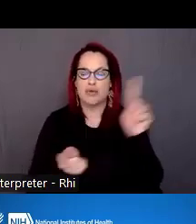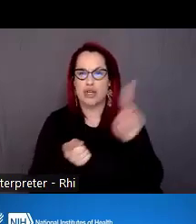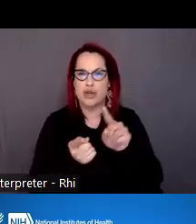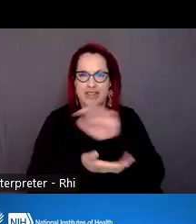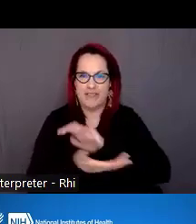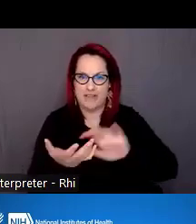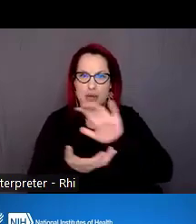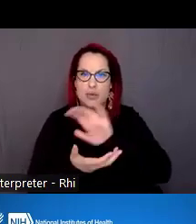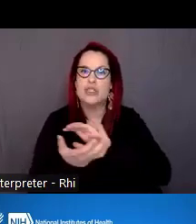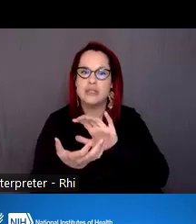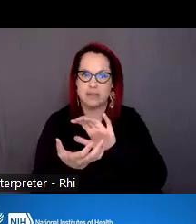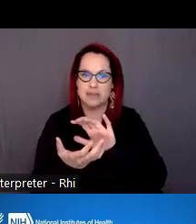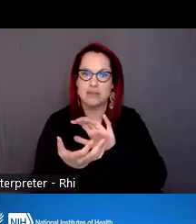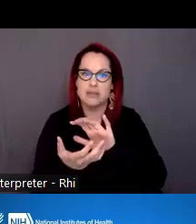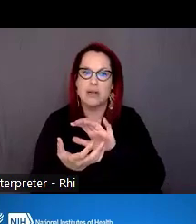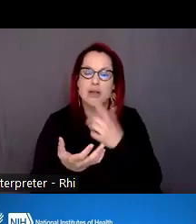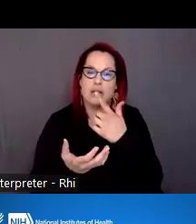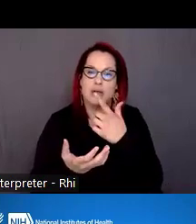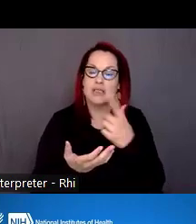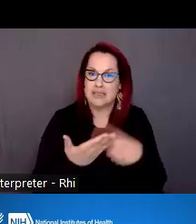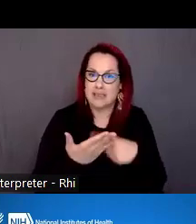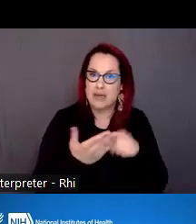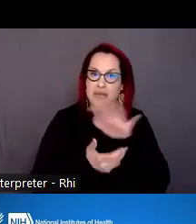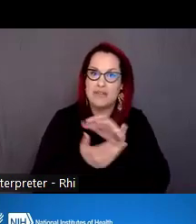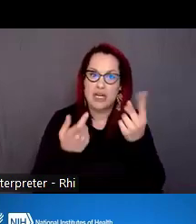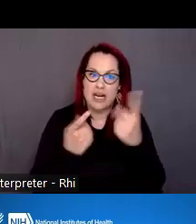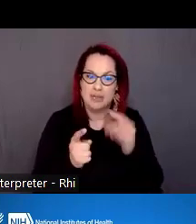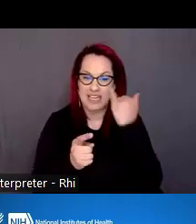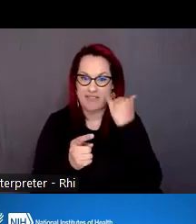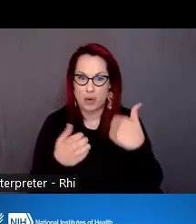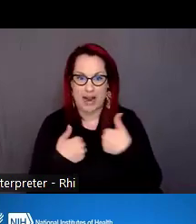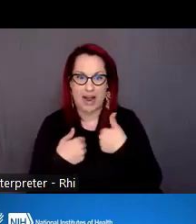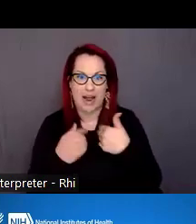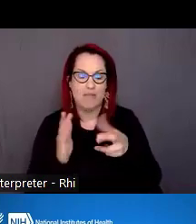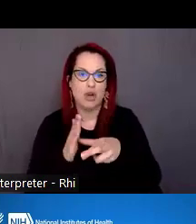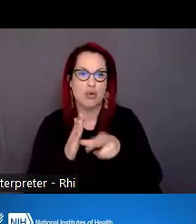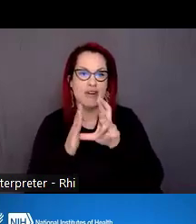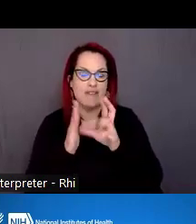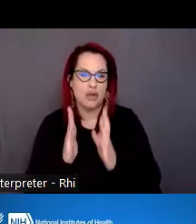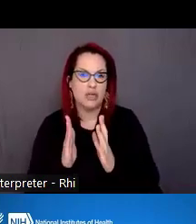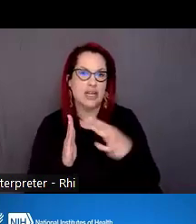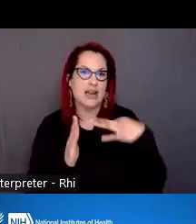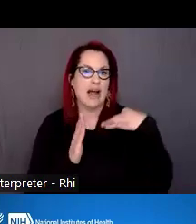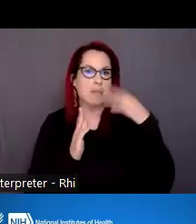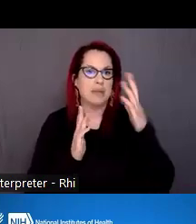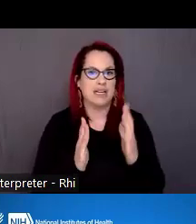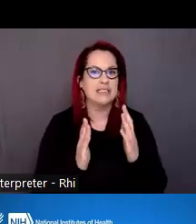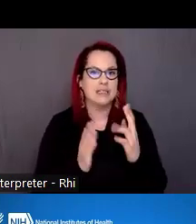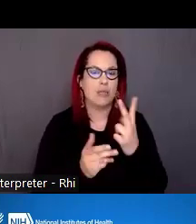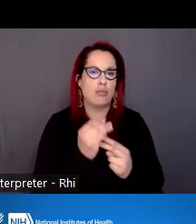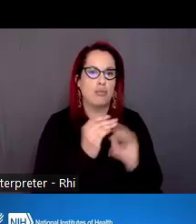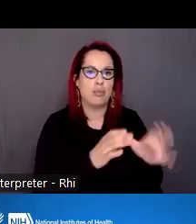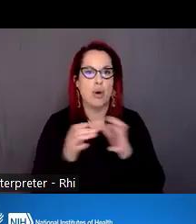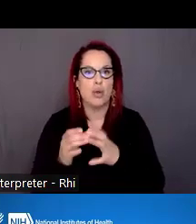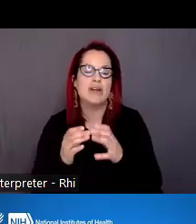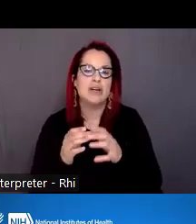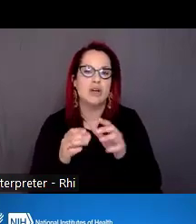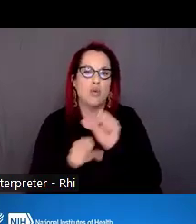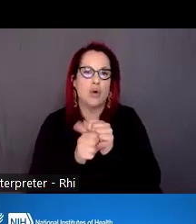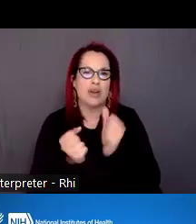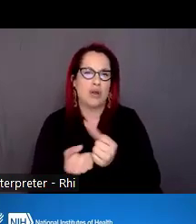be created when you have reviewers and applicants dealing with multiple sorts